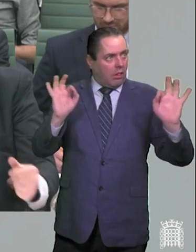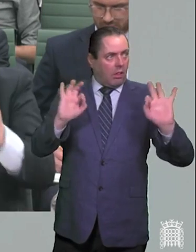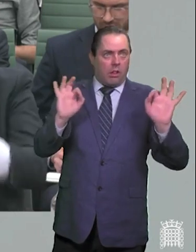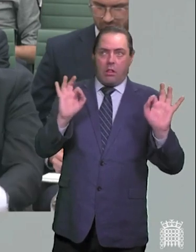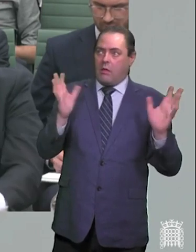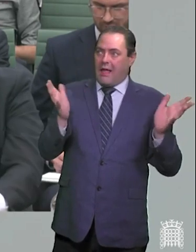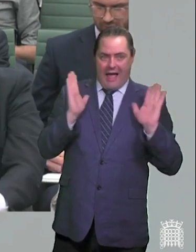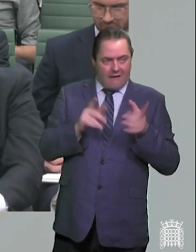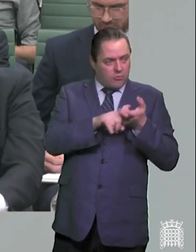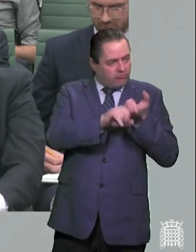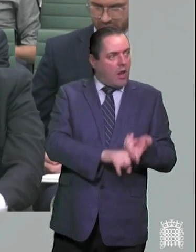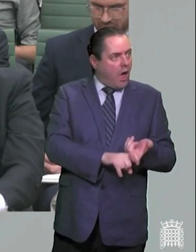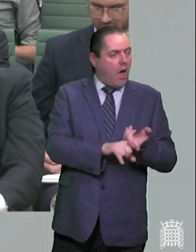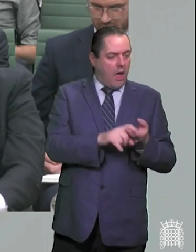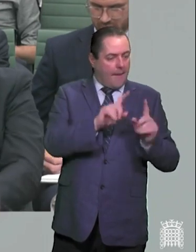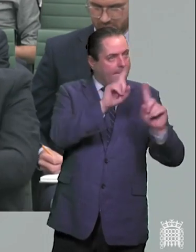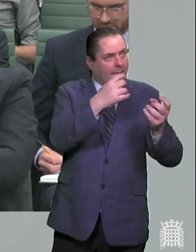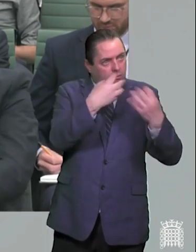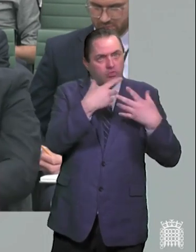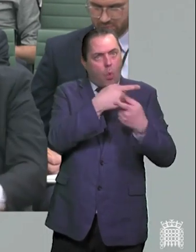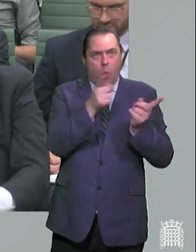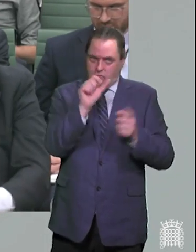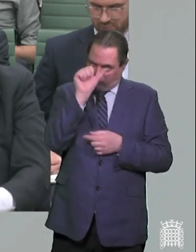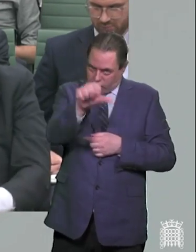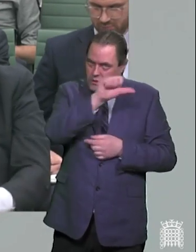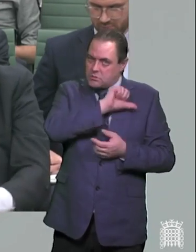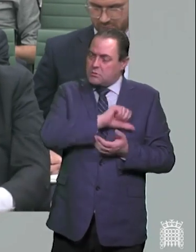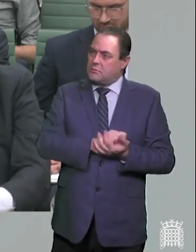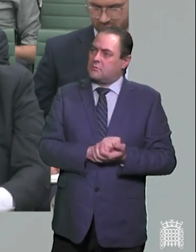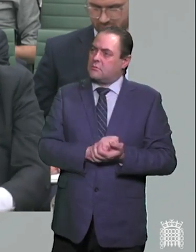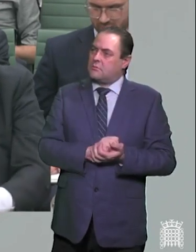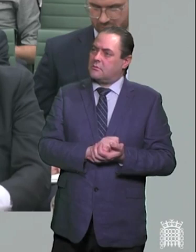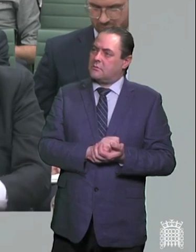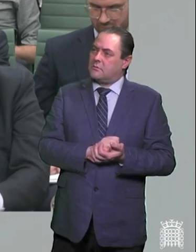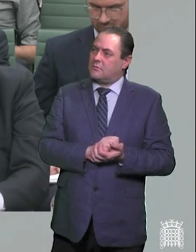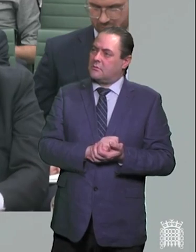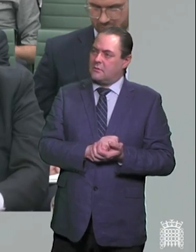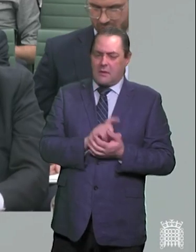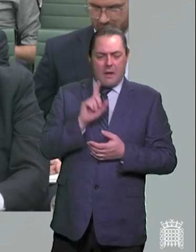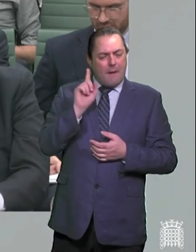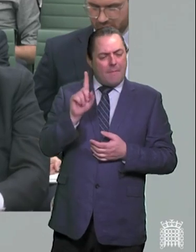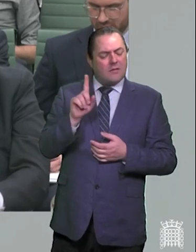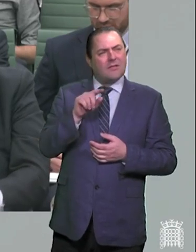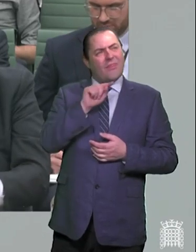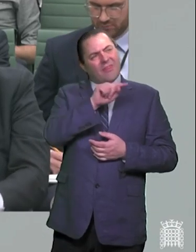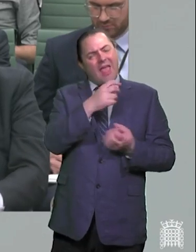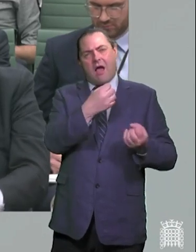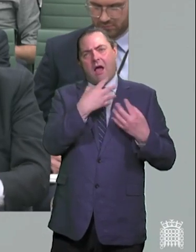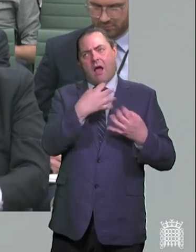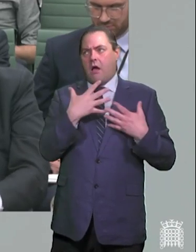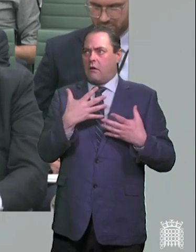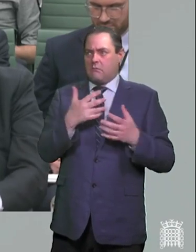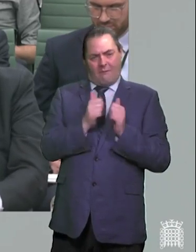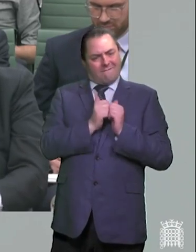the building, and I had to rely on what people told me. You're completely right, Sir Charles. But what they had to say was